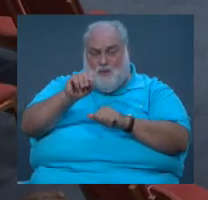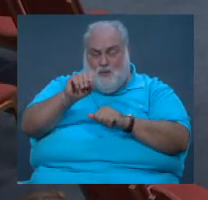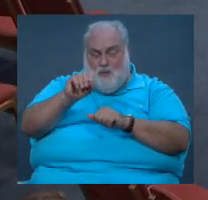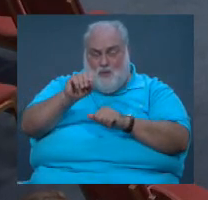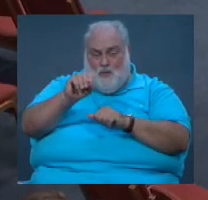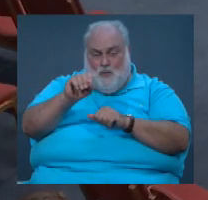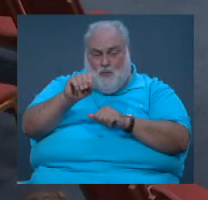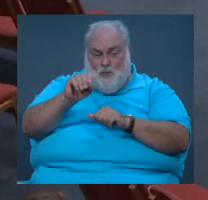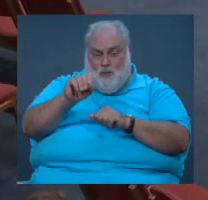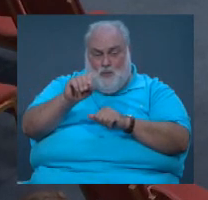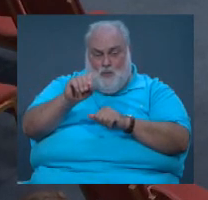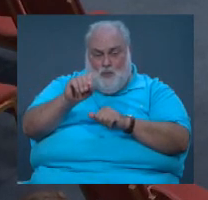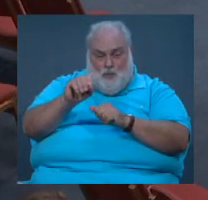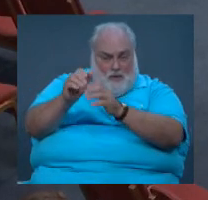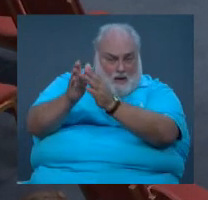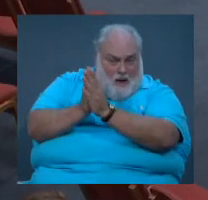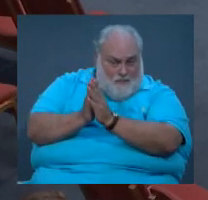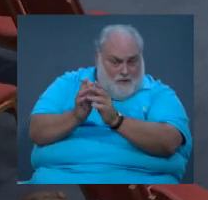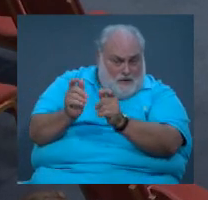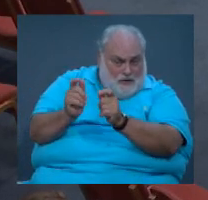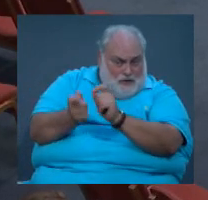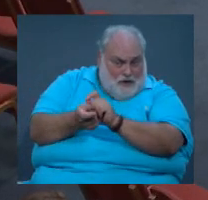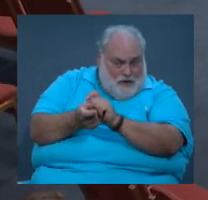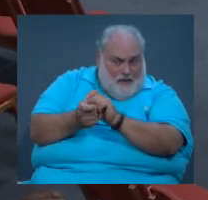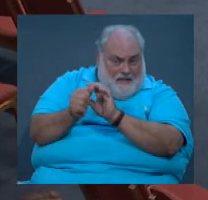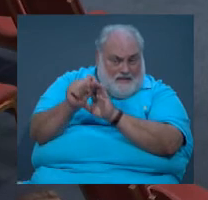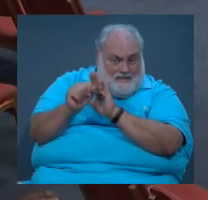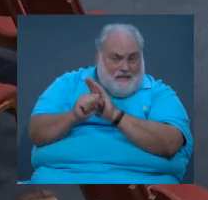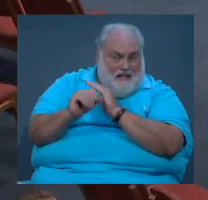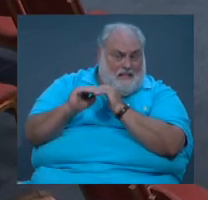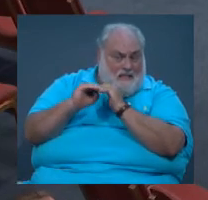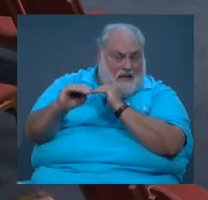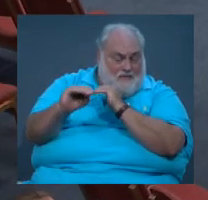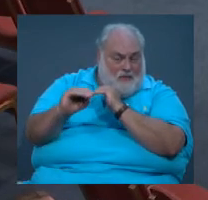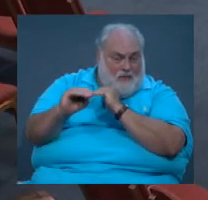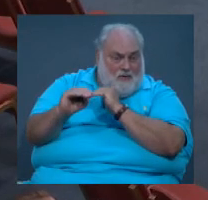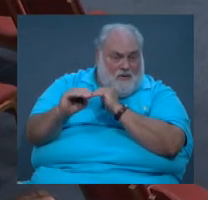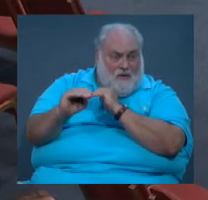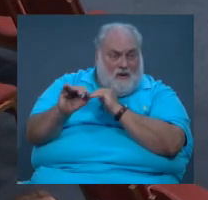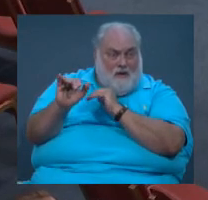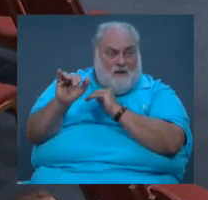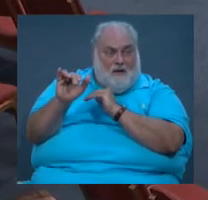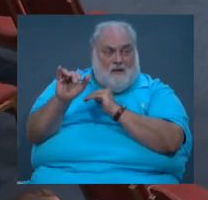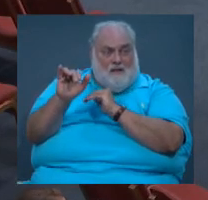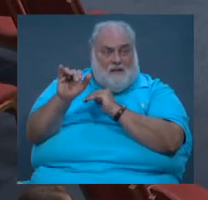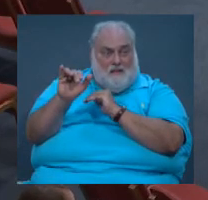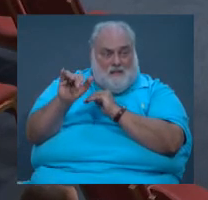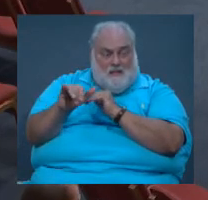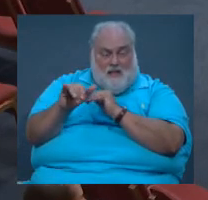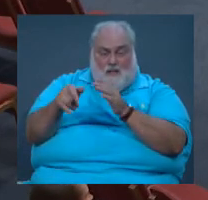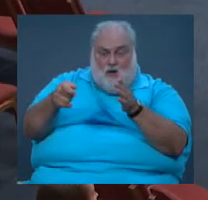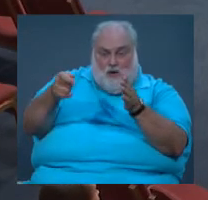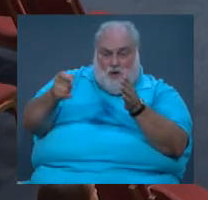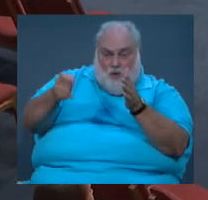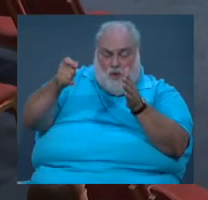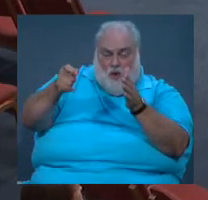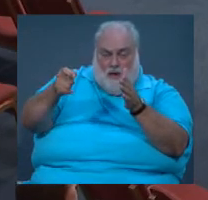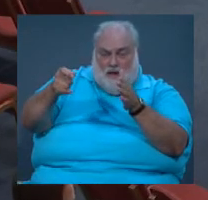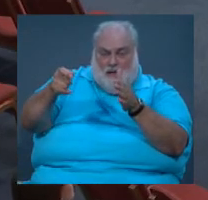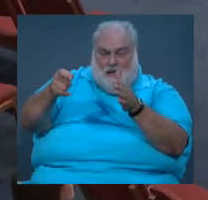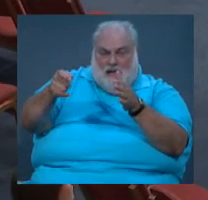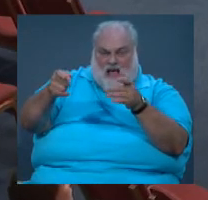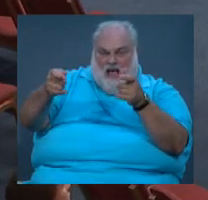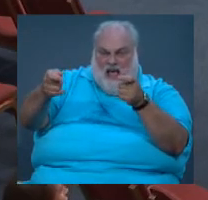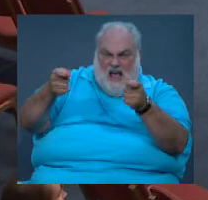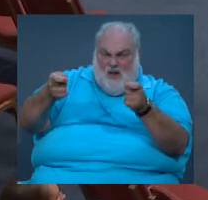could ask for some changes? It may be at the state level or whatever, that the court tends to just handle